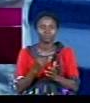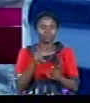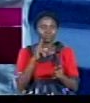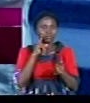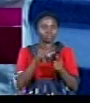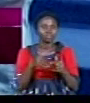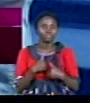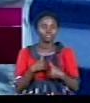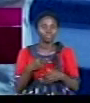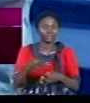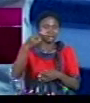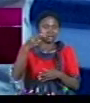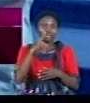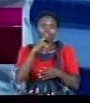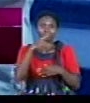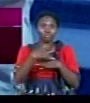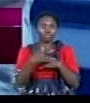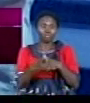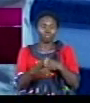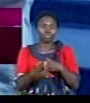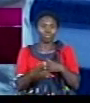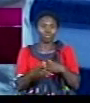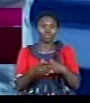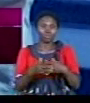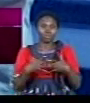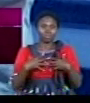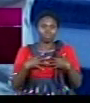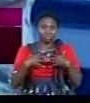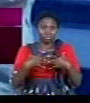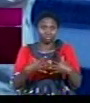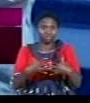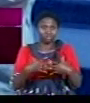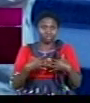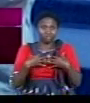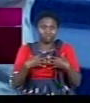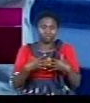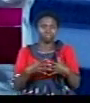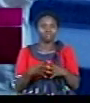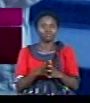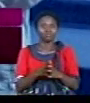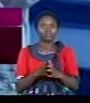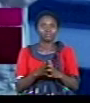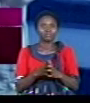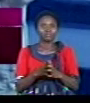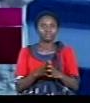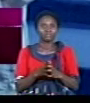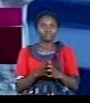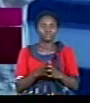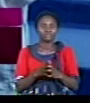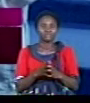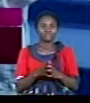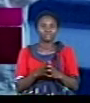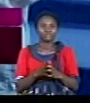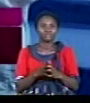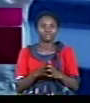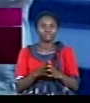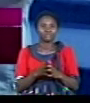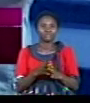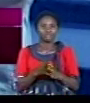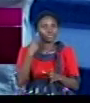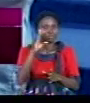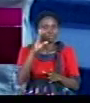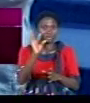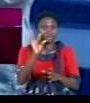hypertension, and cholesteremia for 9 years. After